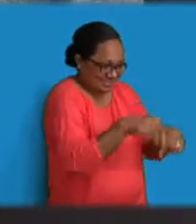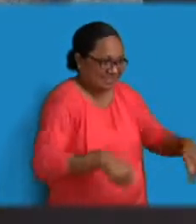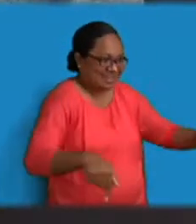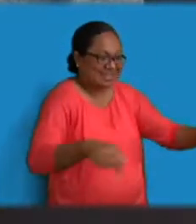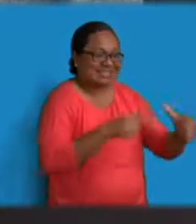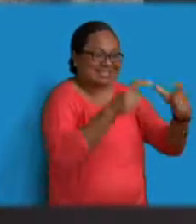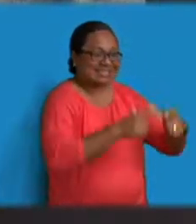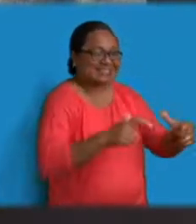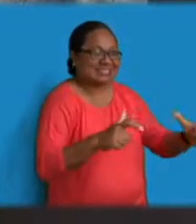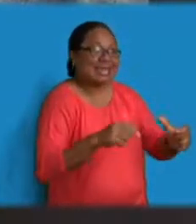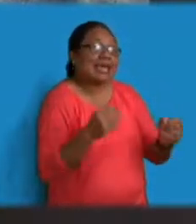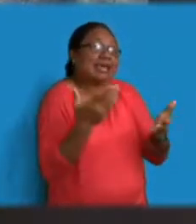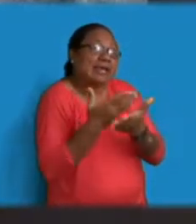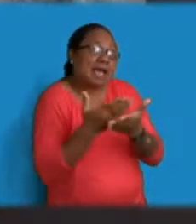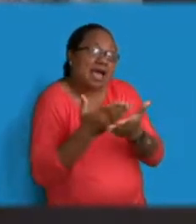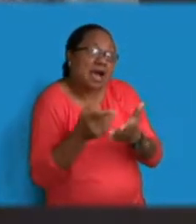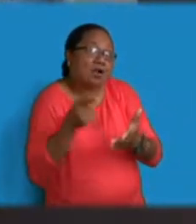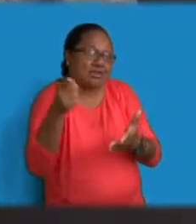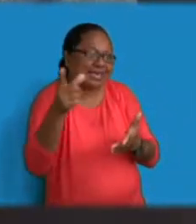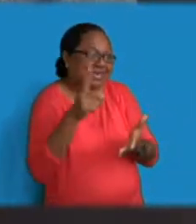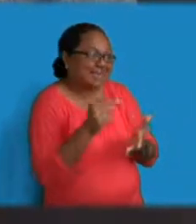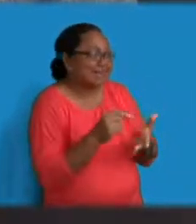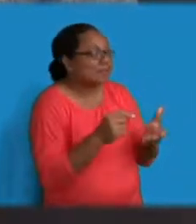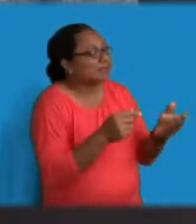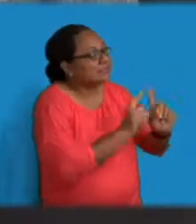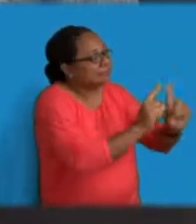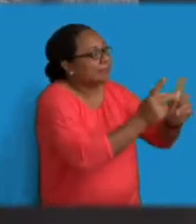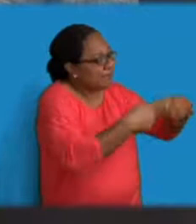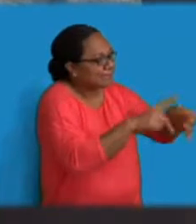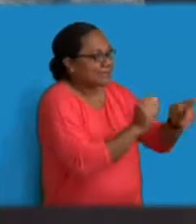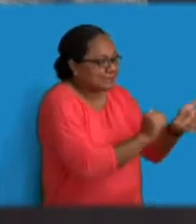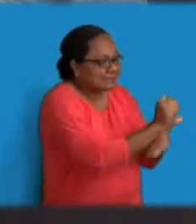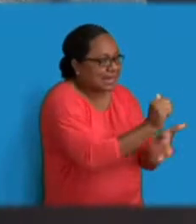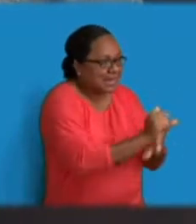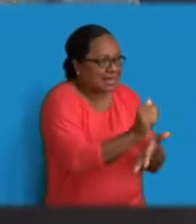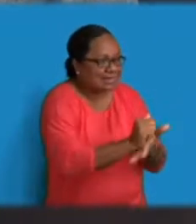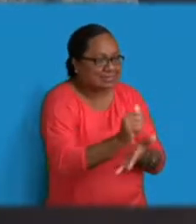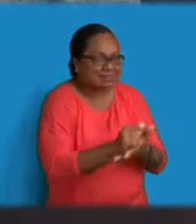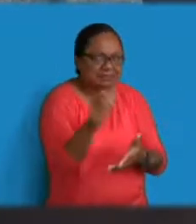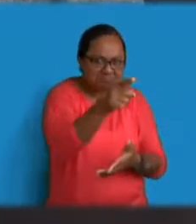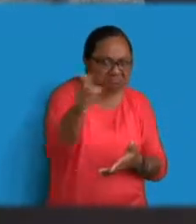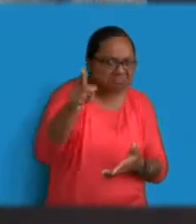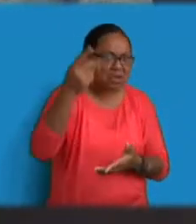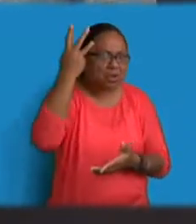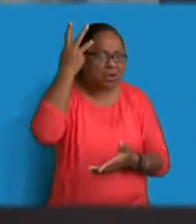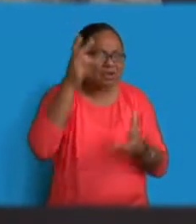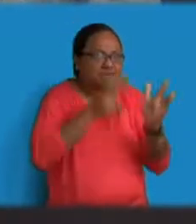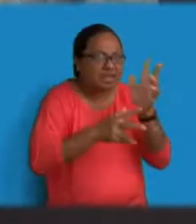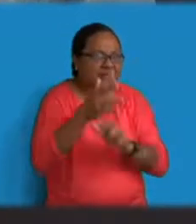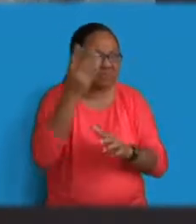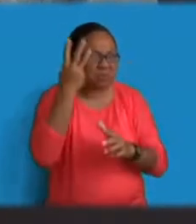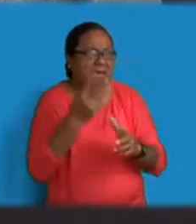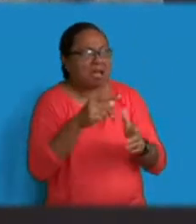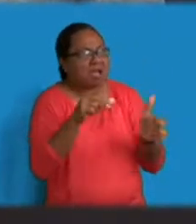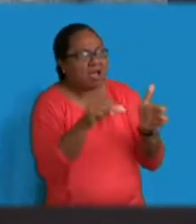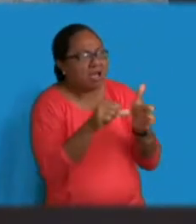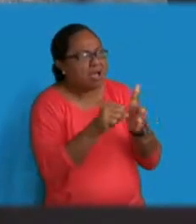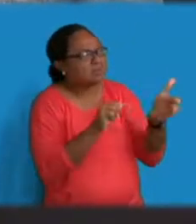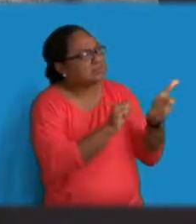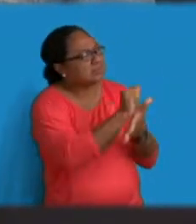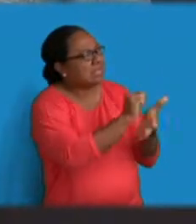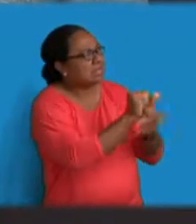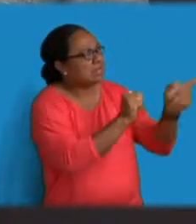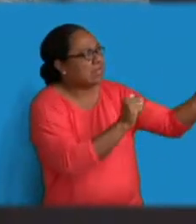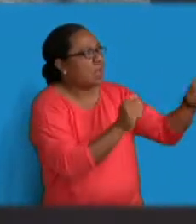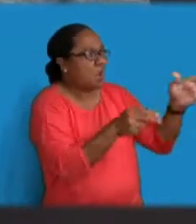can tap into untapped markets. We are talking about rural women who can now produce for hotels, for the tourism